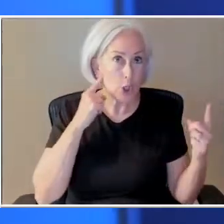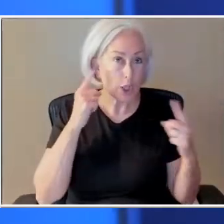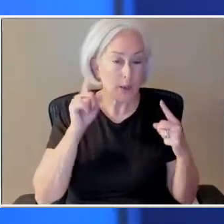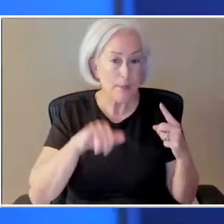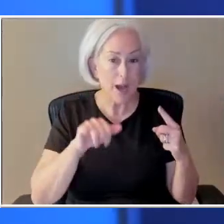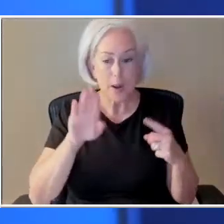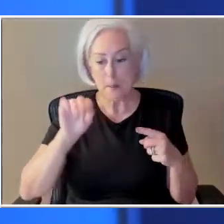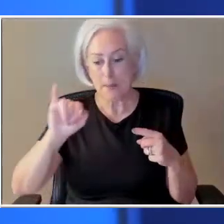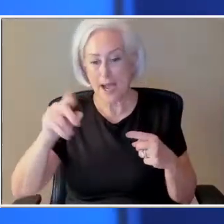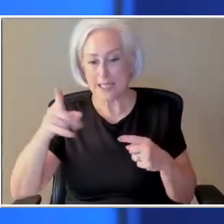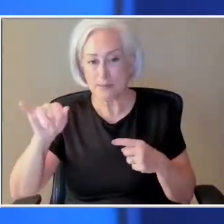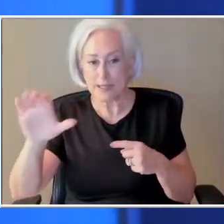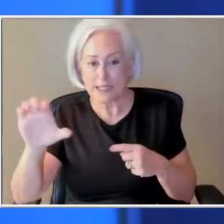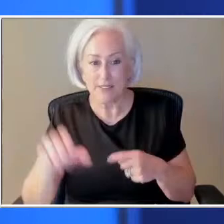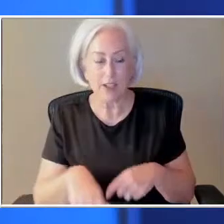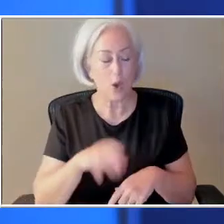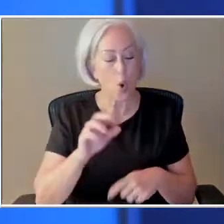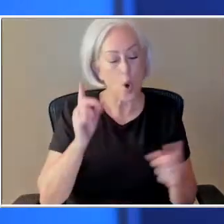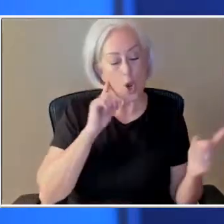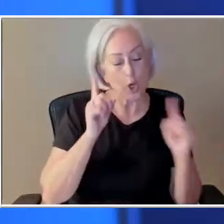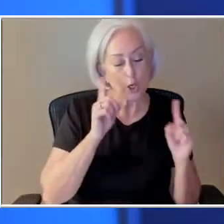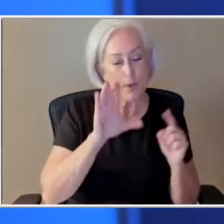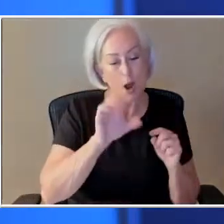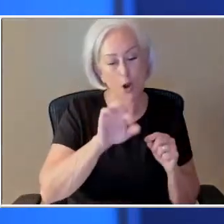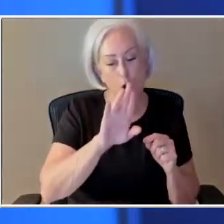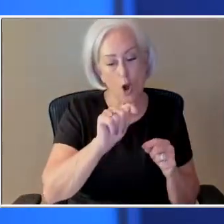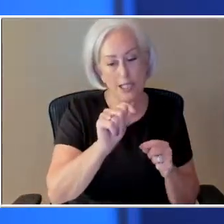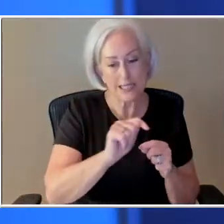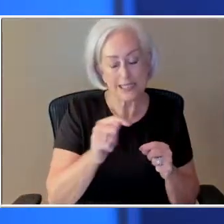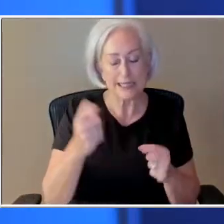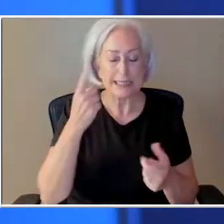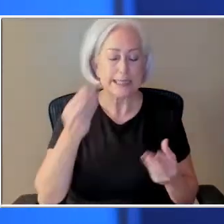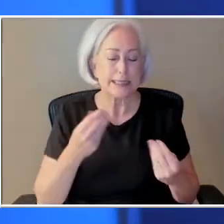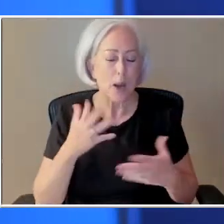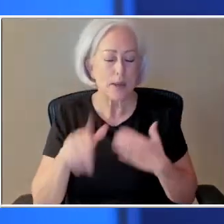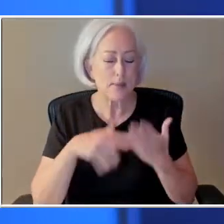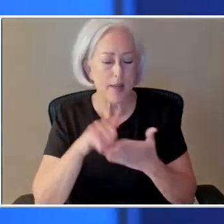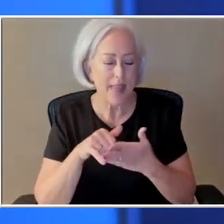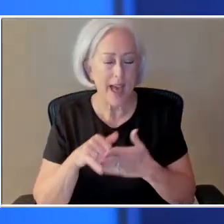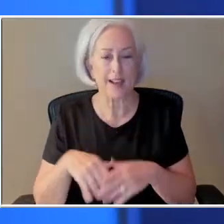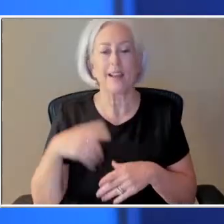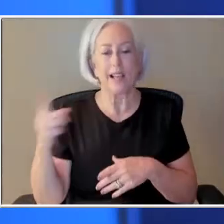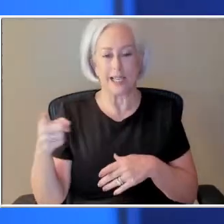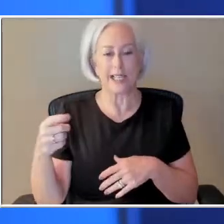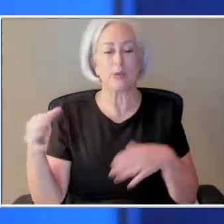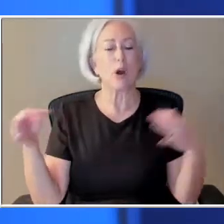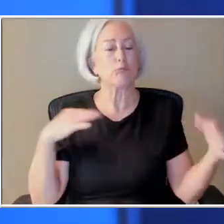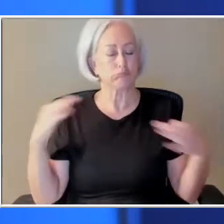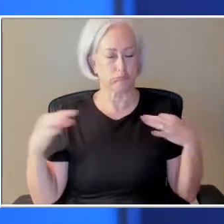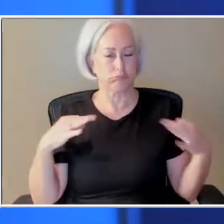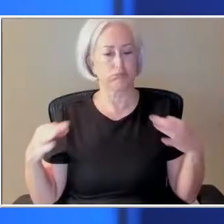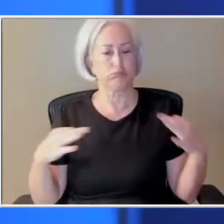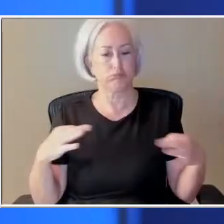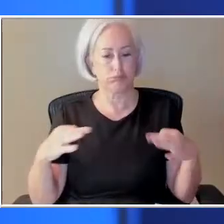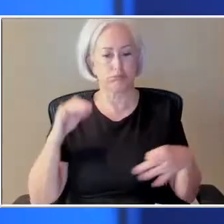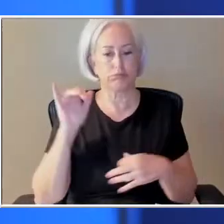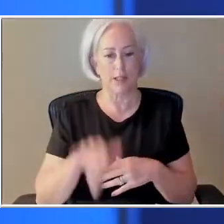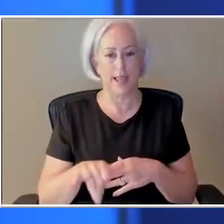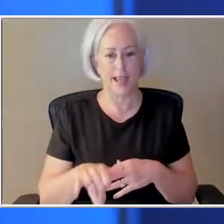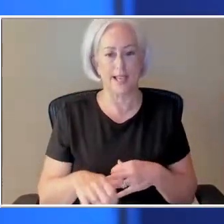heard about this CAR T, and what about it? And he'll let me know, you know, more information and whether or not it would